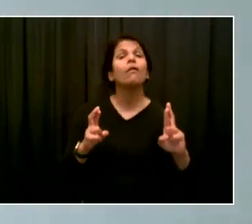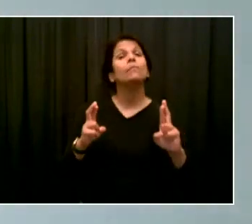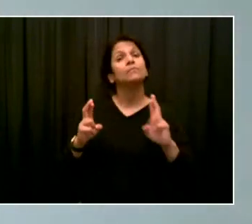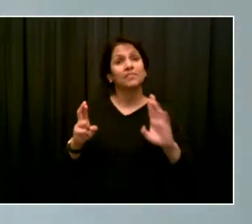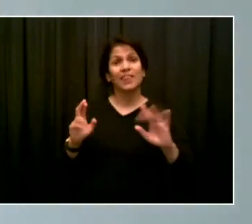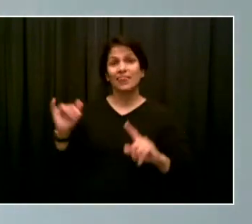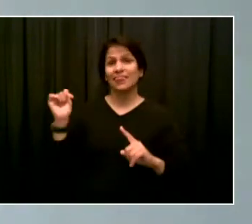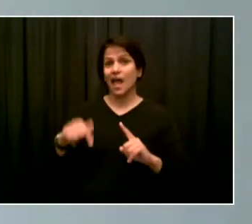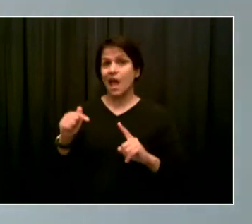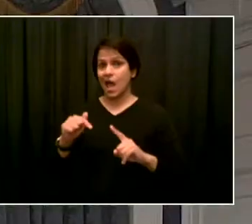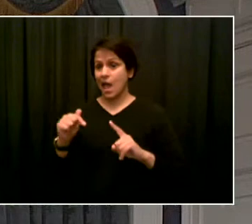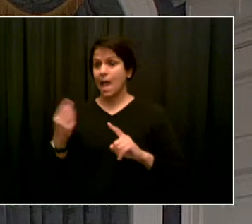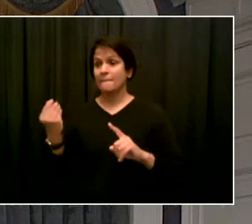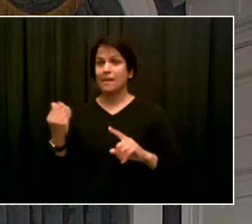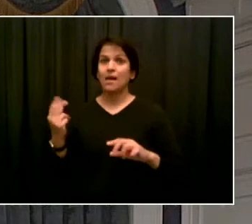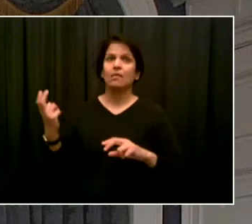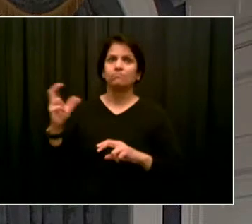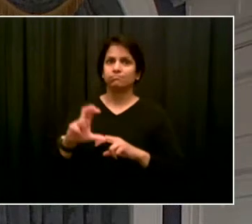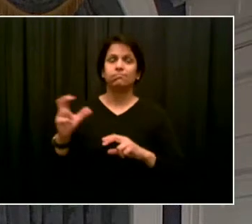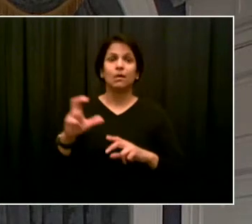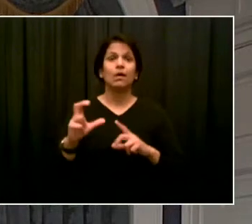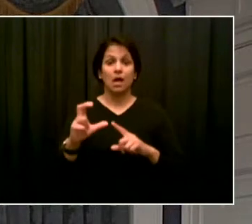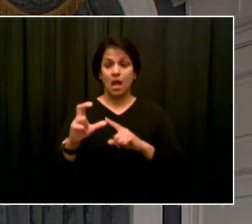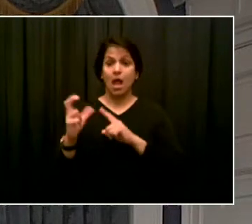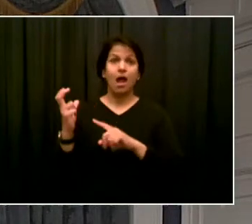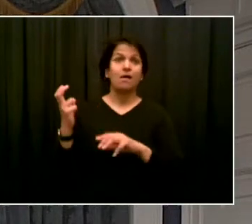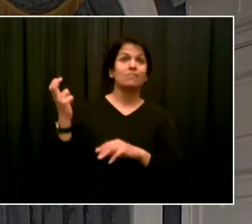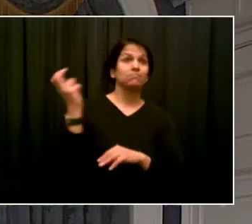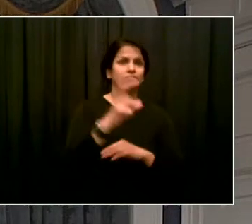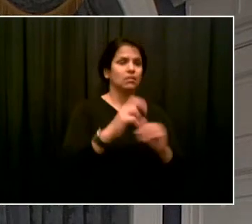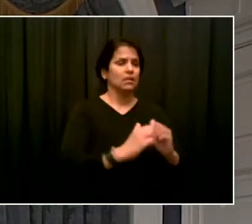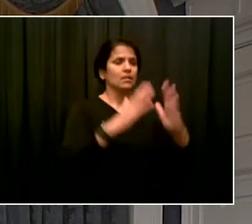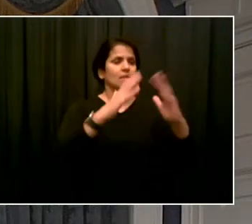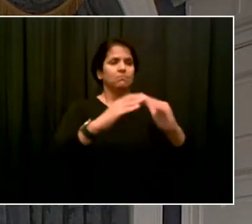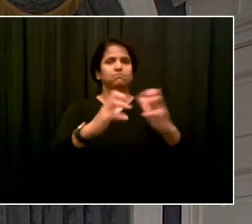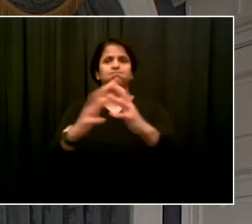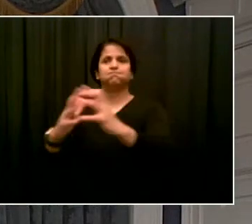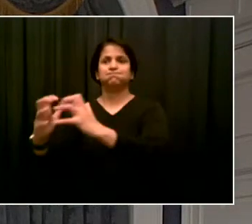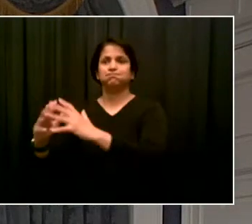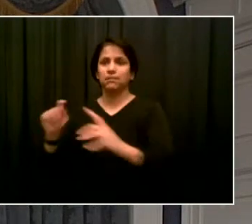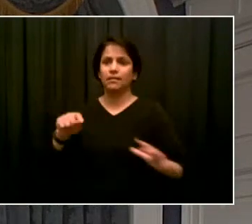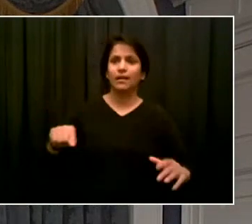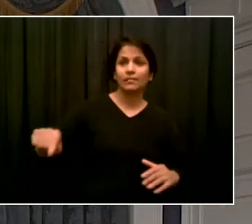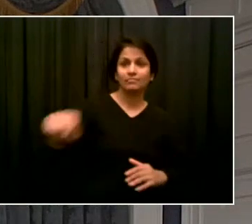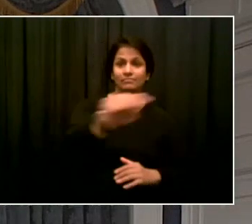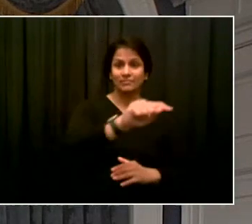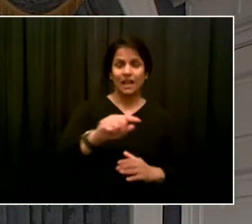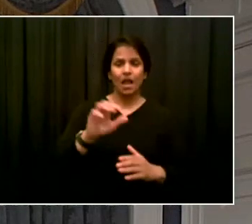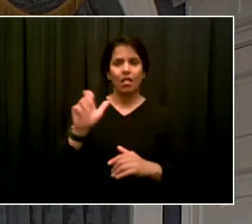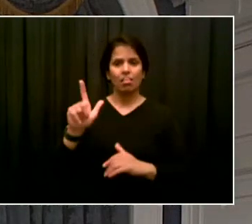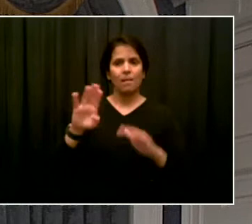well. Thank you so much, Susan. And Dr. Mila Harrison, you want to add anything?